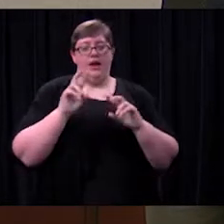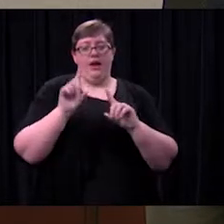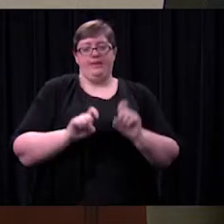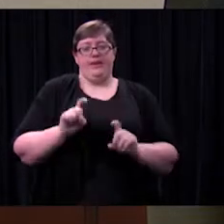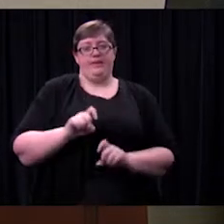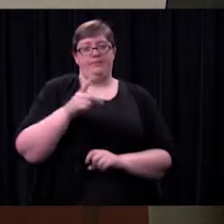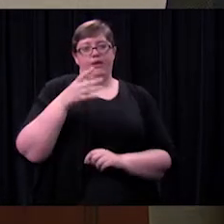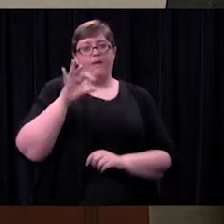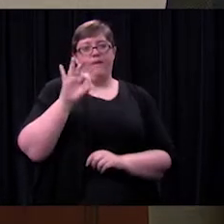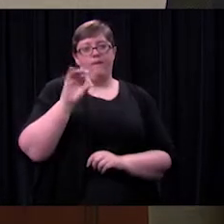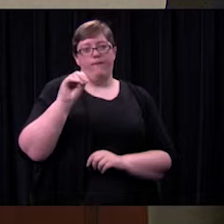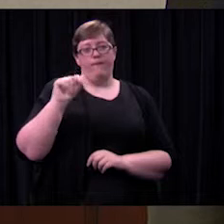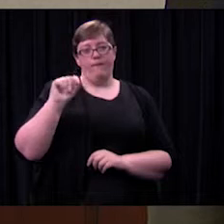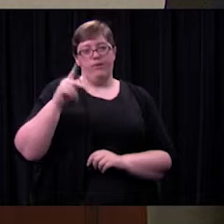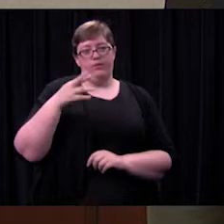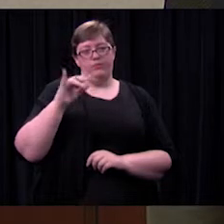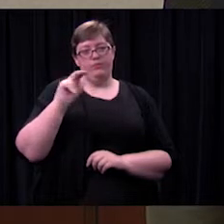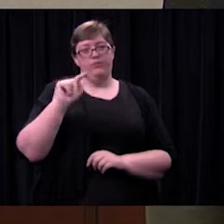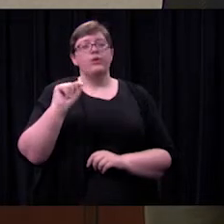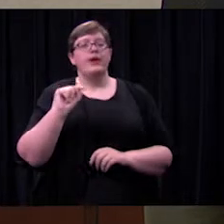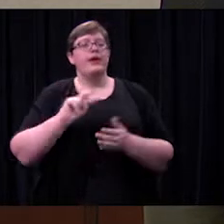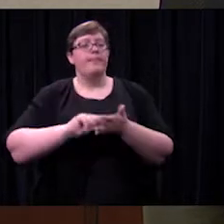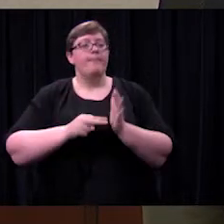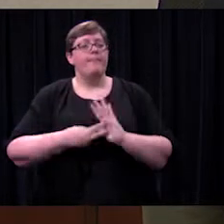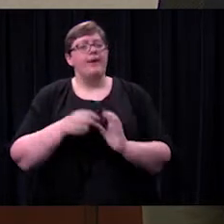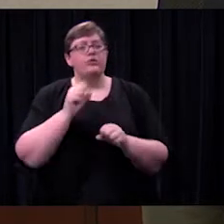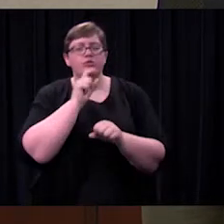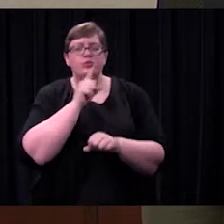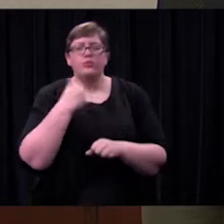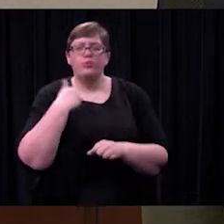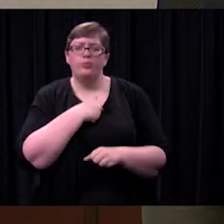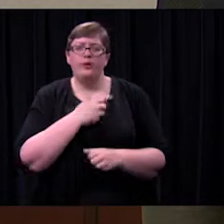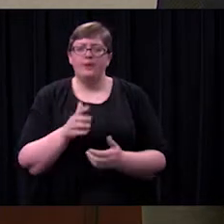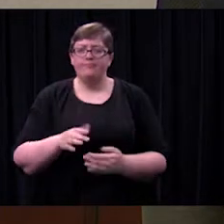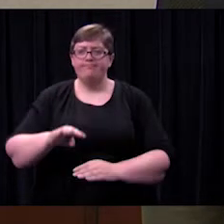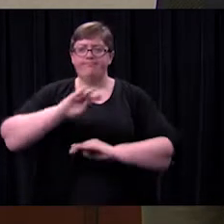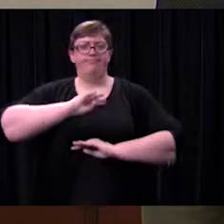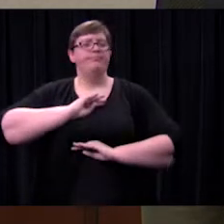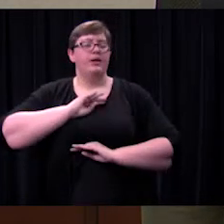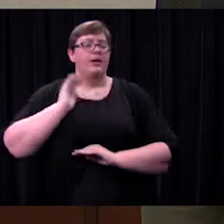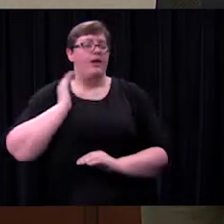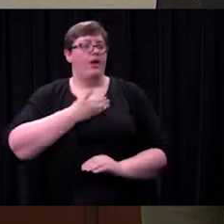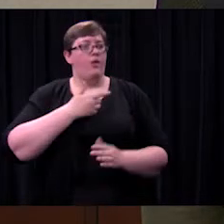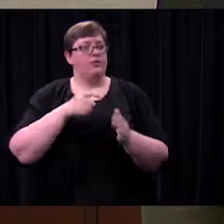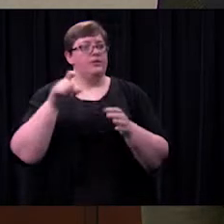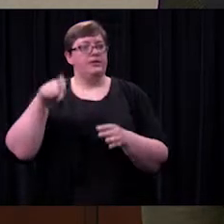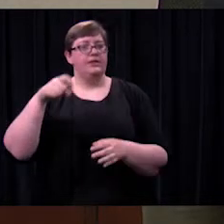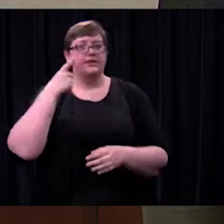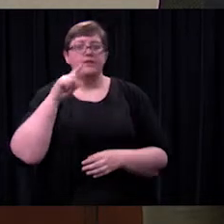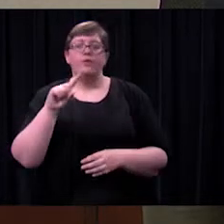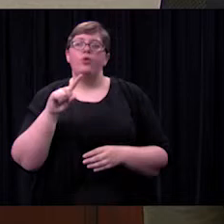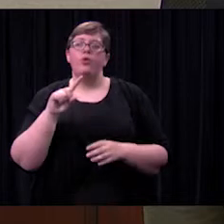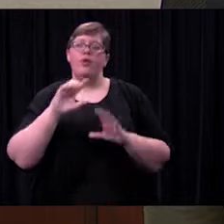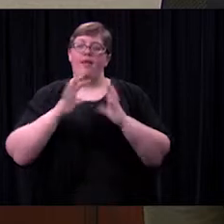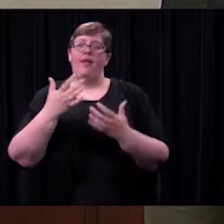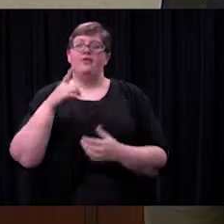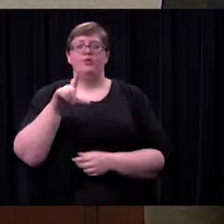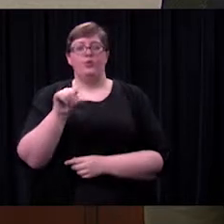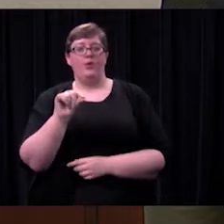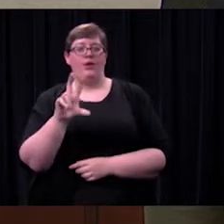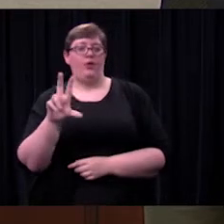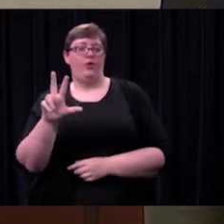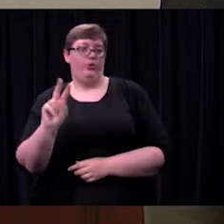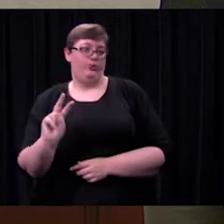that we're meeting some of the benchmarks with the portrait of graduate and where we want that class of 2032 to be when they walk across the stage?